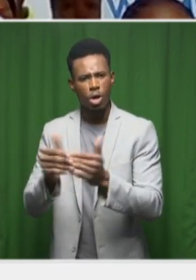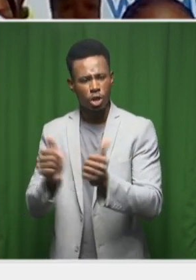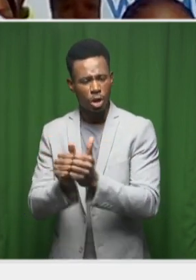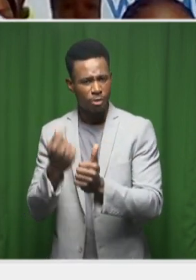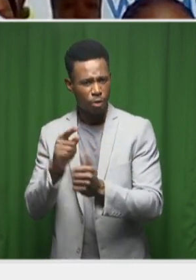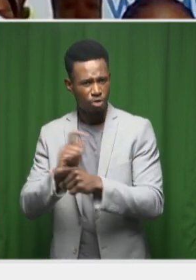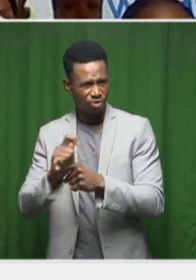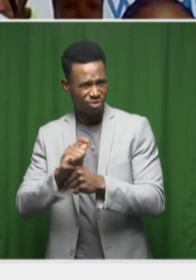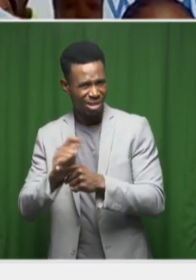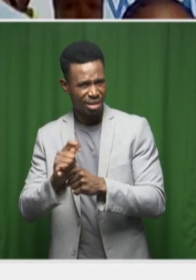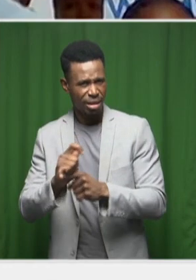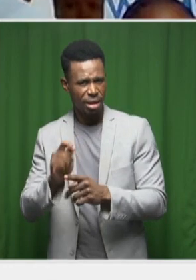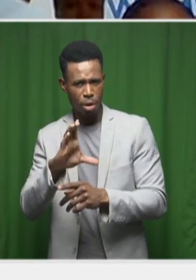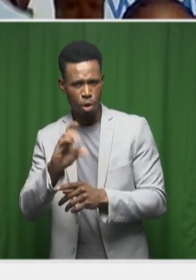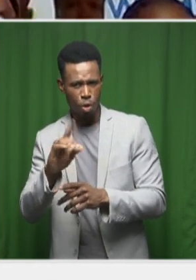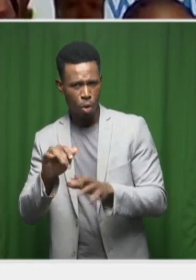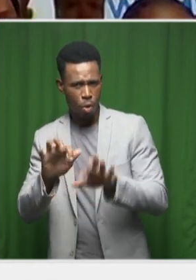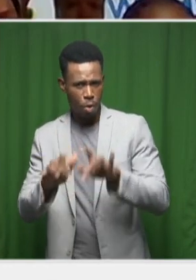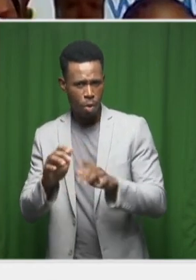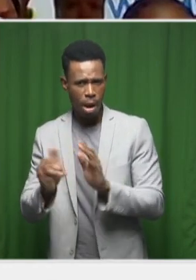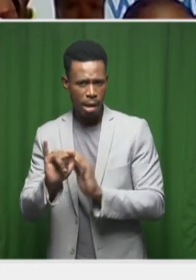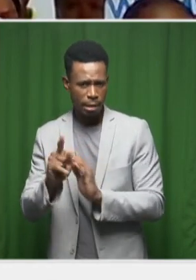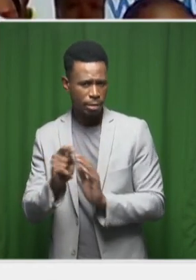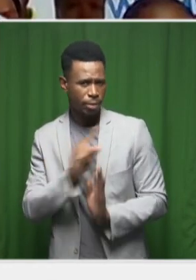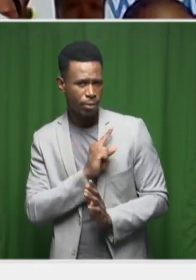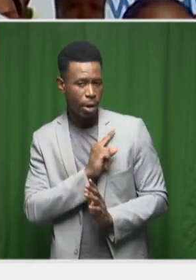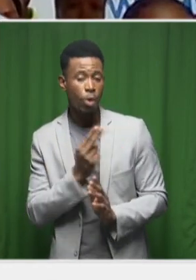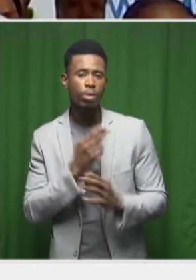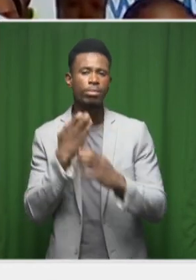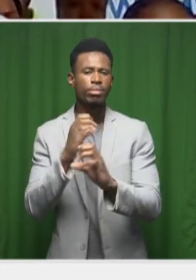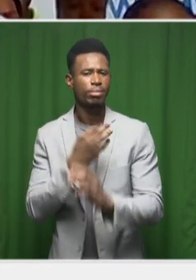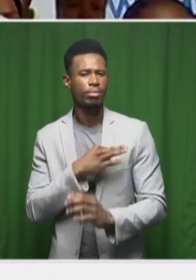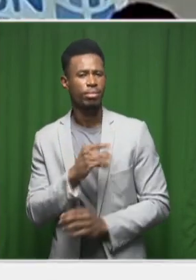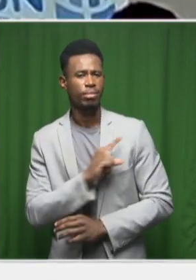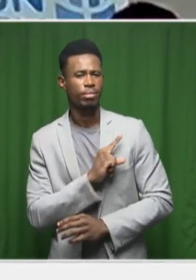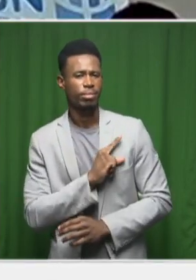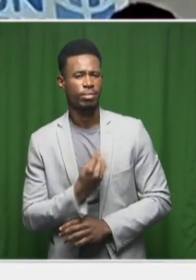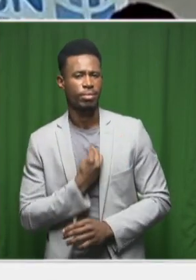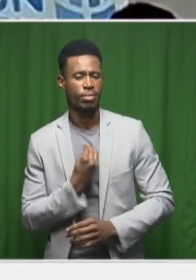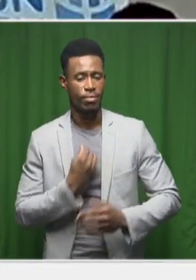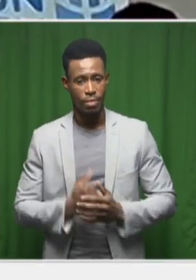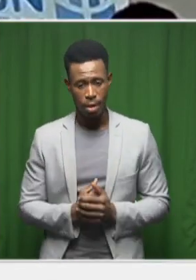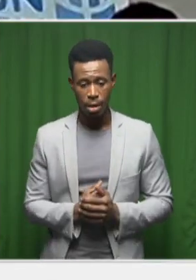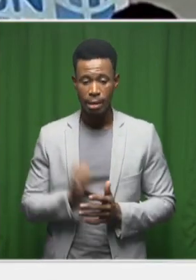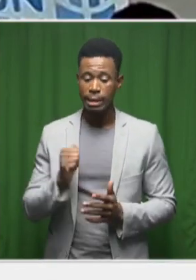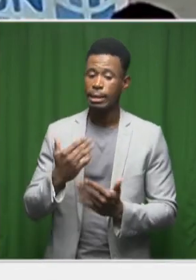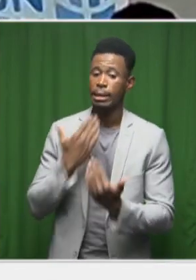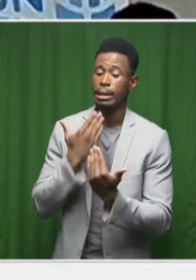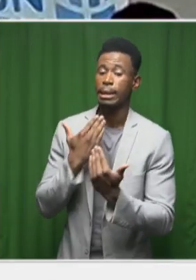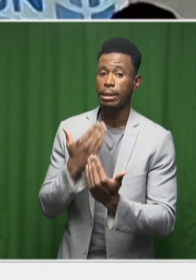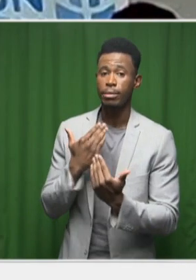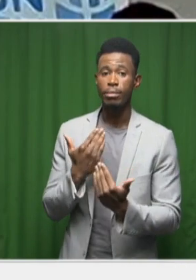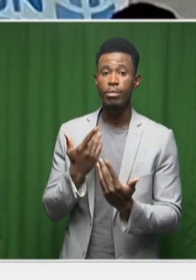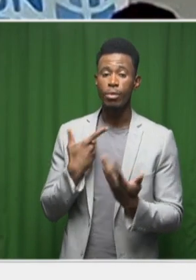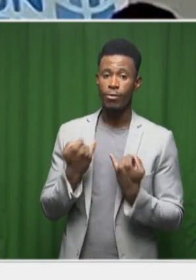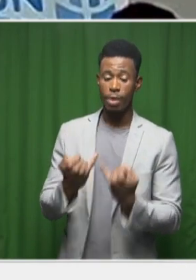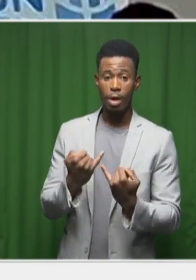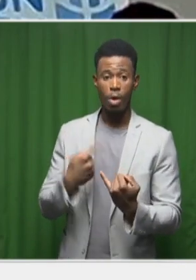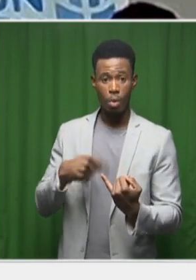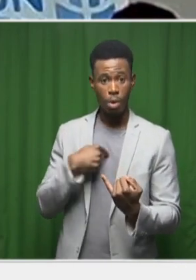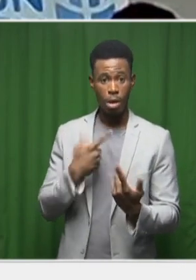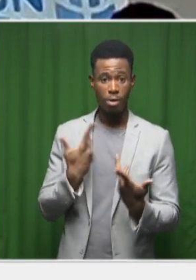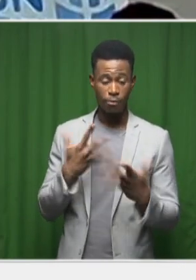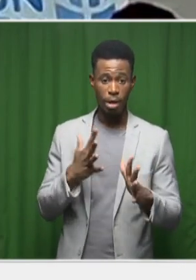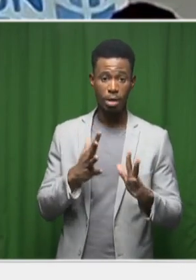girls. Thank you. Good morning. Thank you for having us. As we are responding to what the study shows, if you look at what